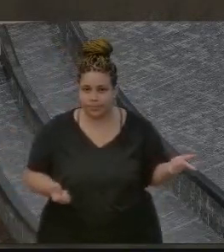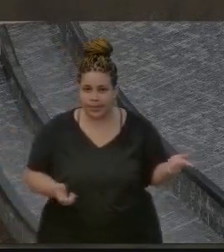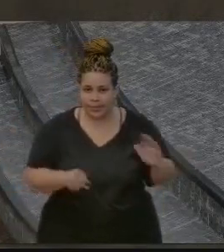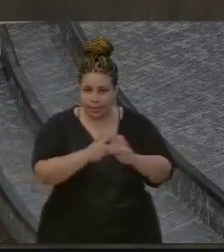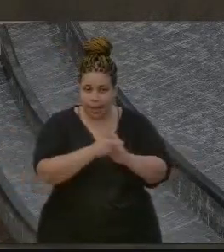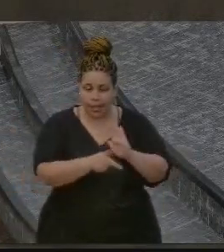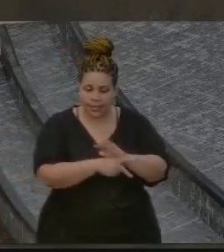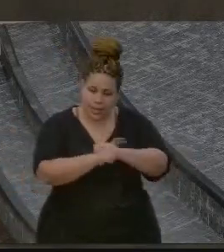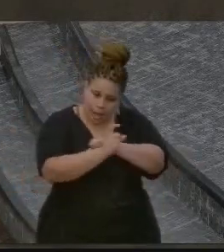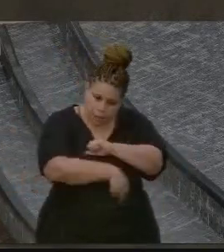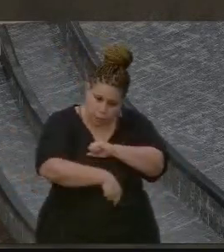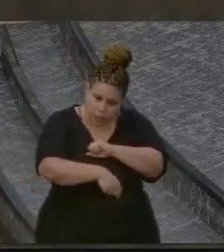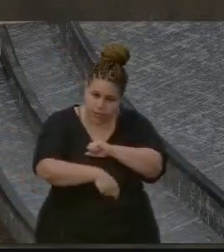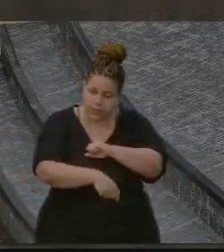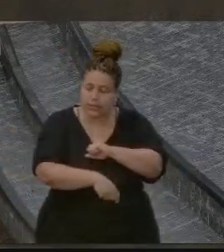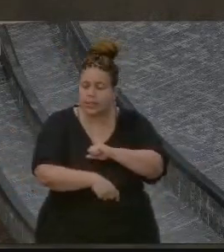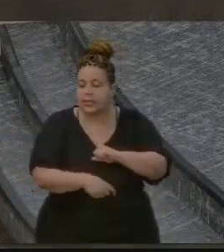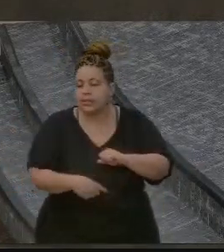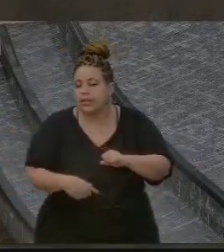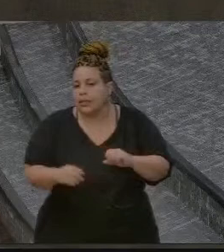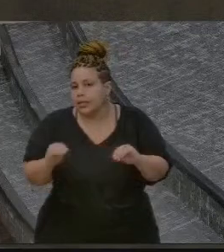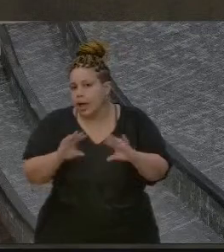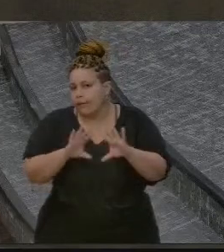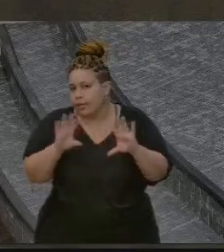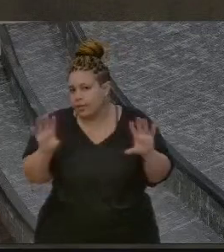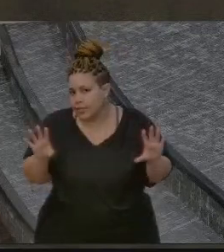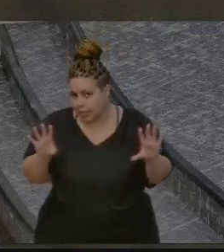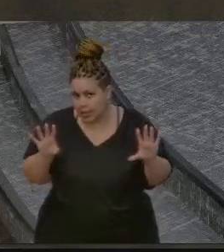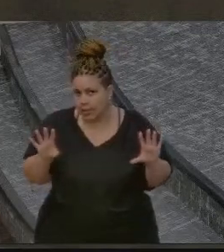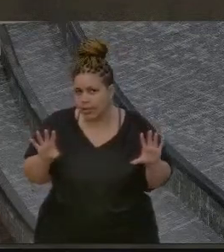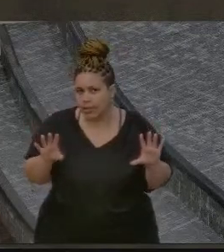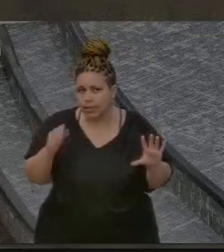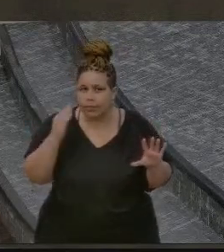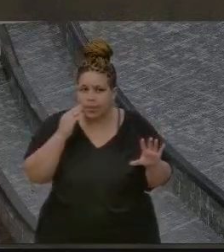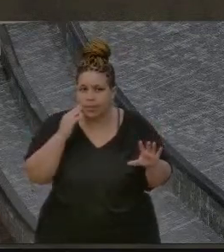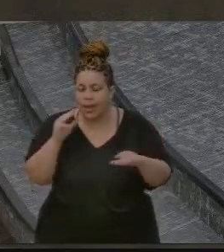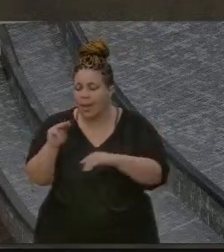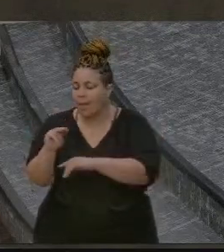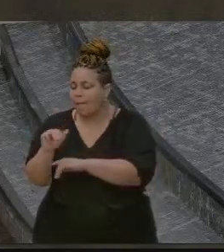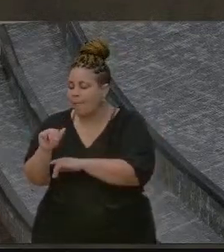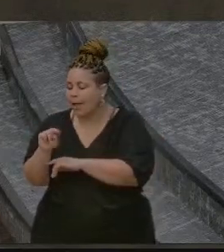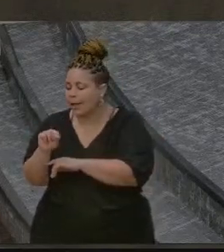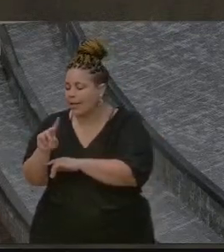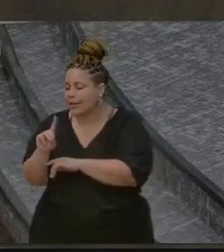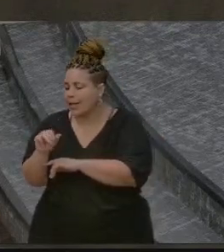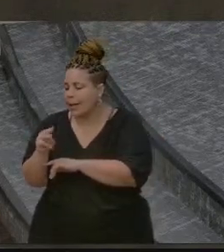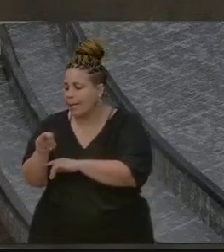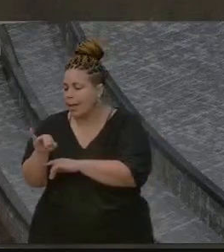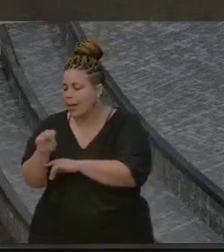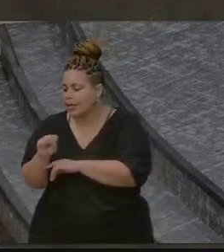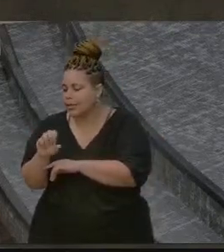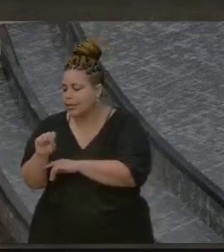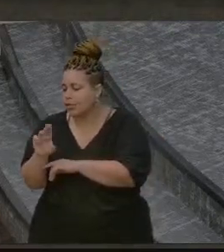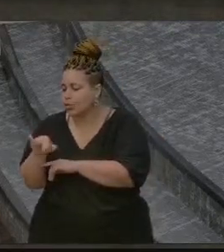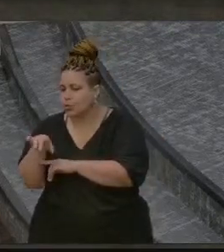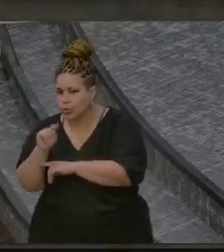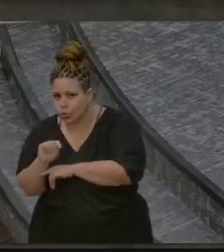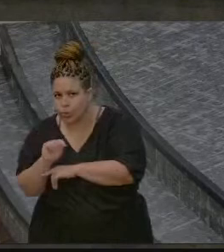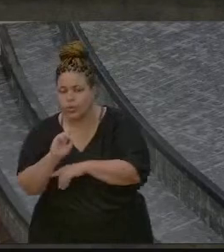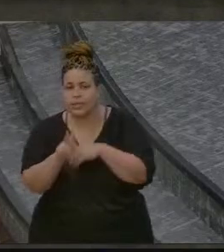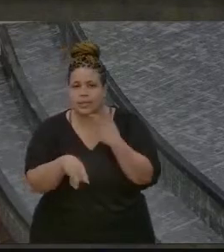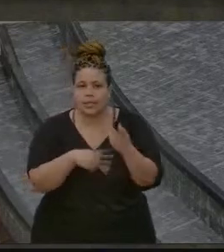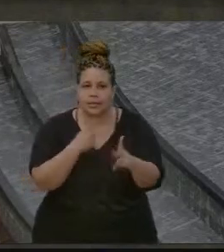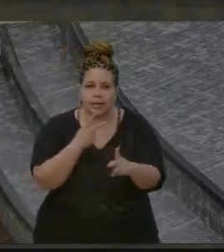consequences? The most obvious one would be a mandamus suit. Mandamus is a type of